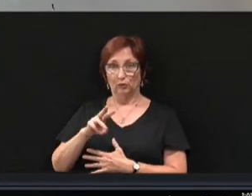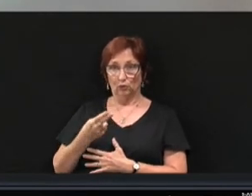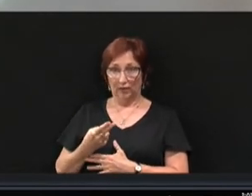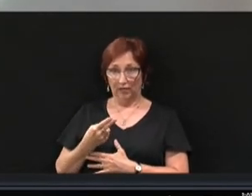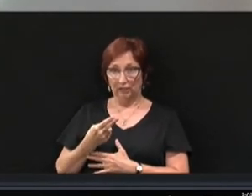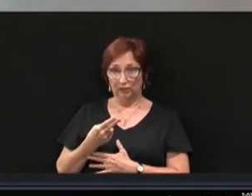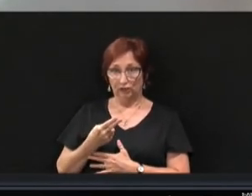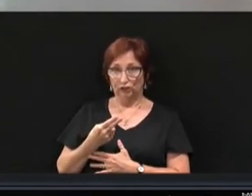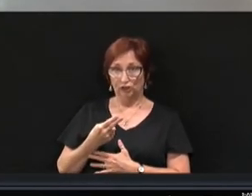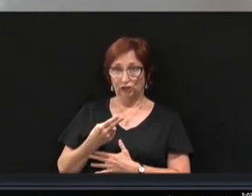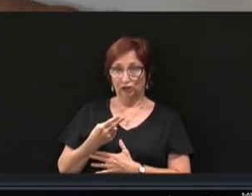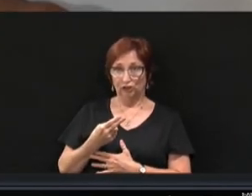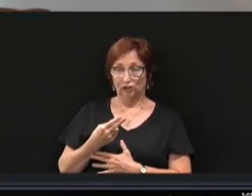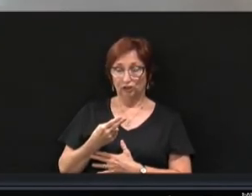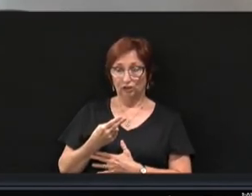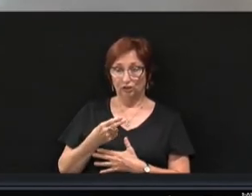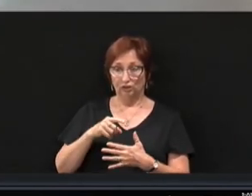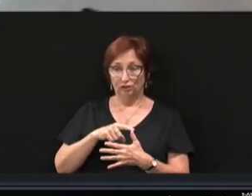wh.